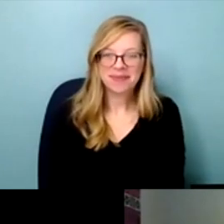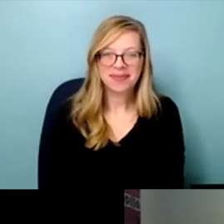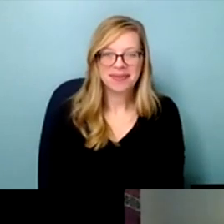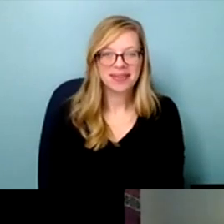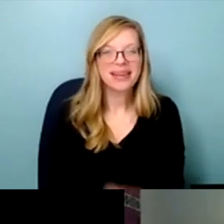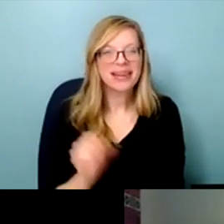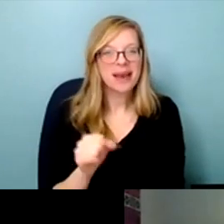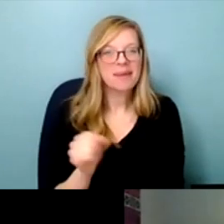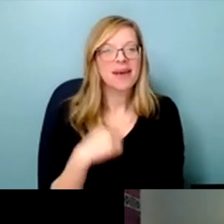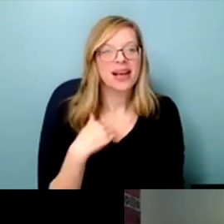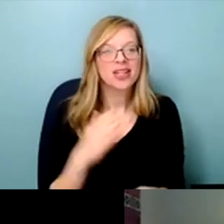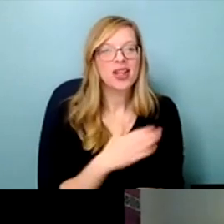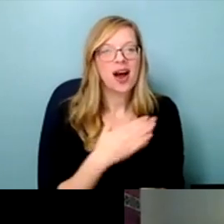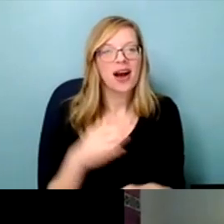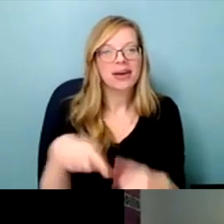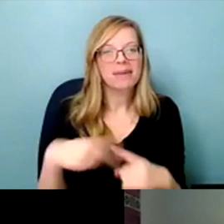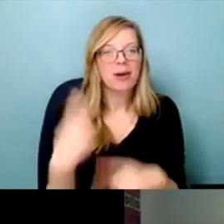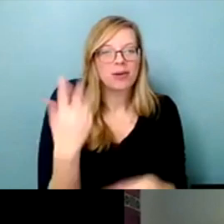Here's a song about trees.